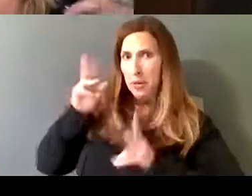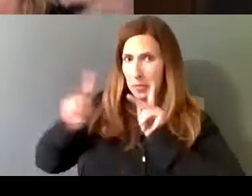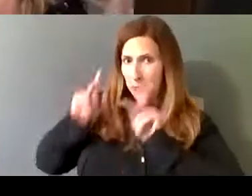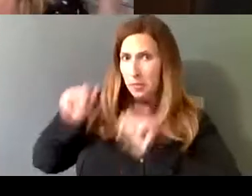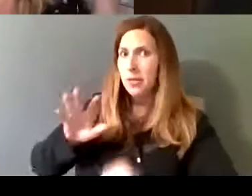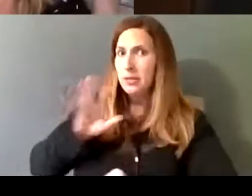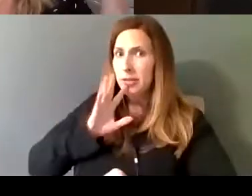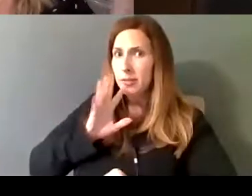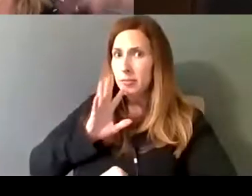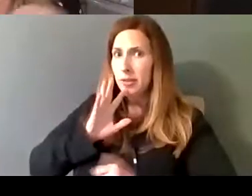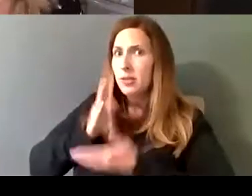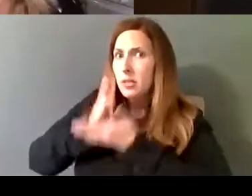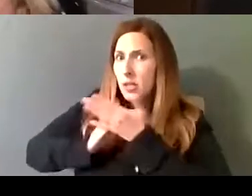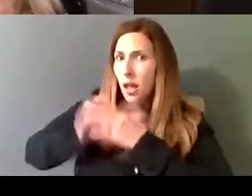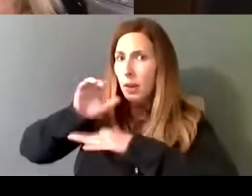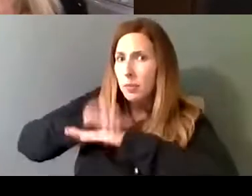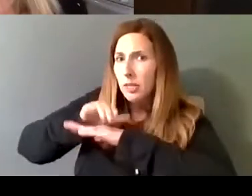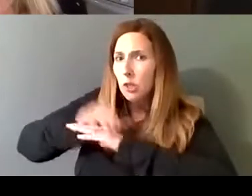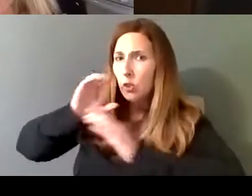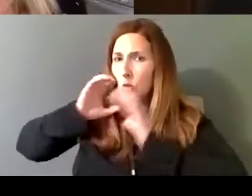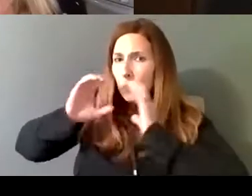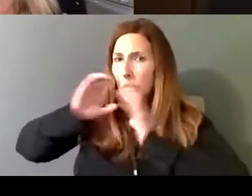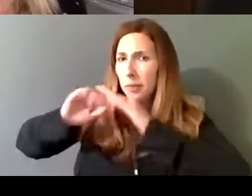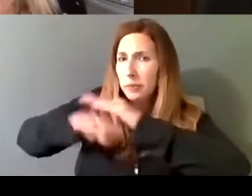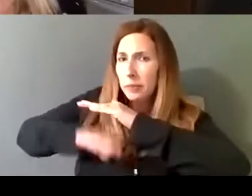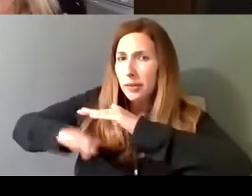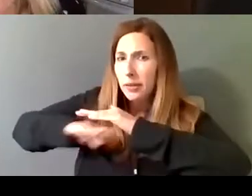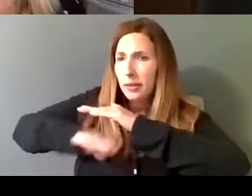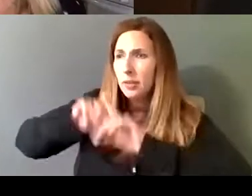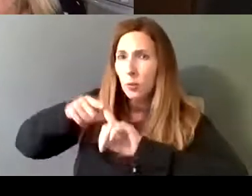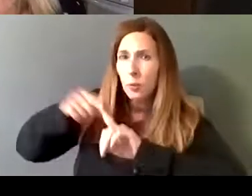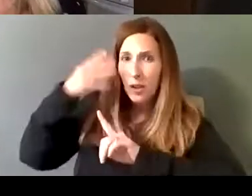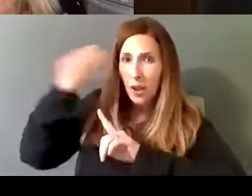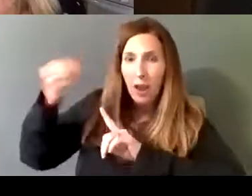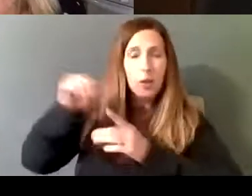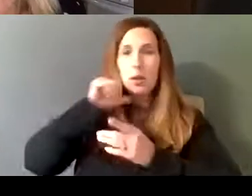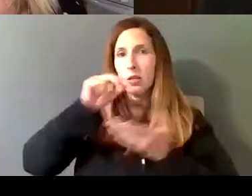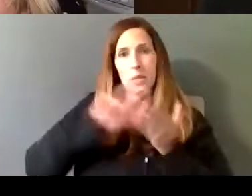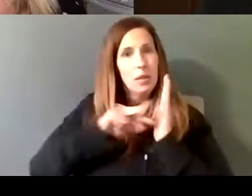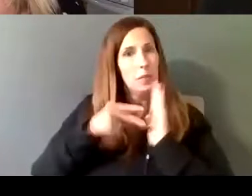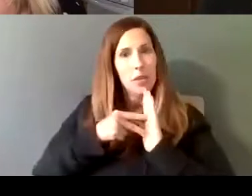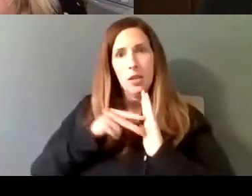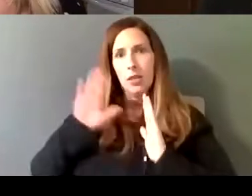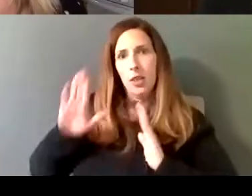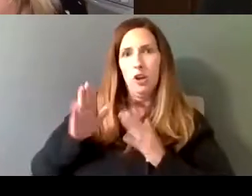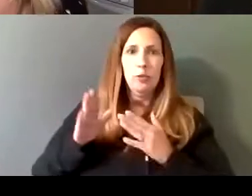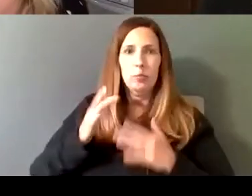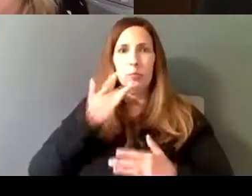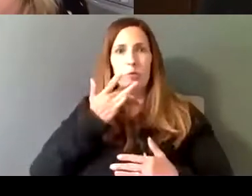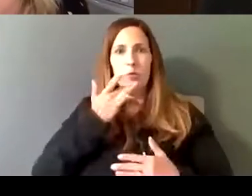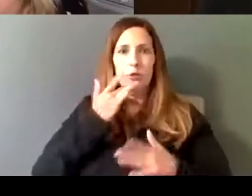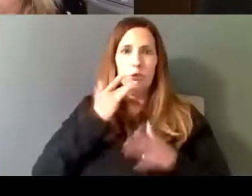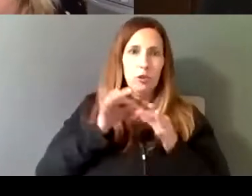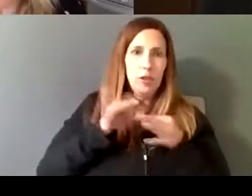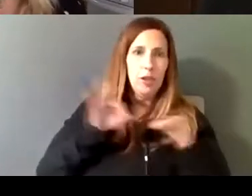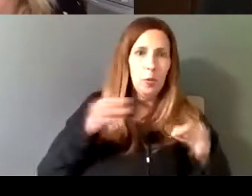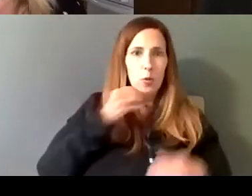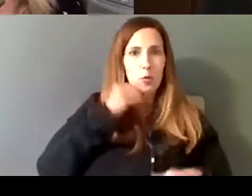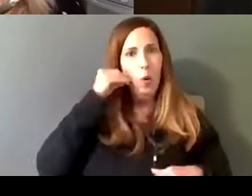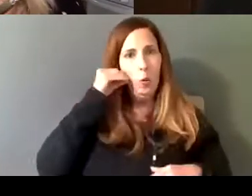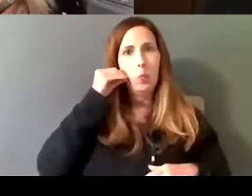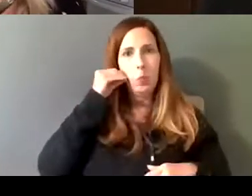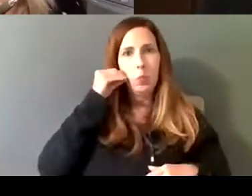English, to be able to communicate basic things when they're out in public, that doesn't mean that it's a language in which they prefer